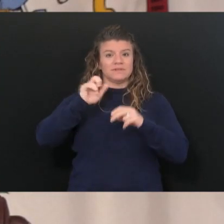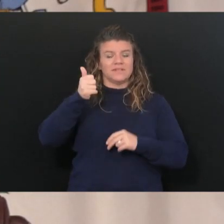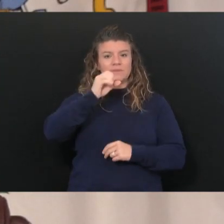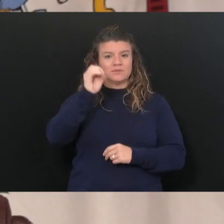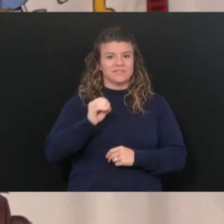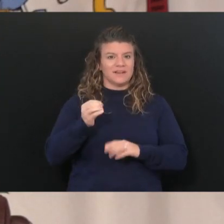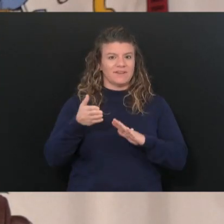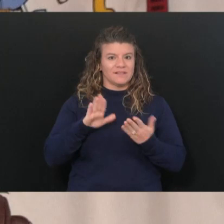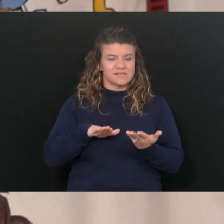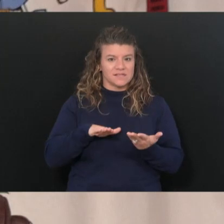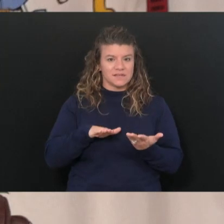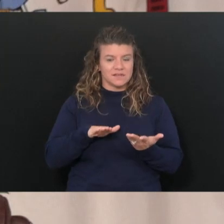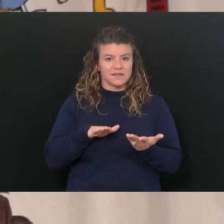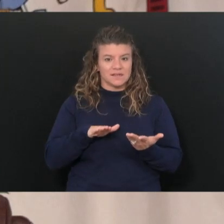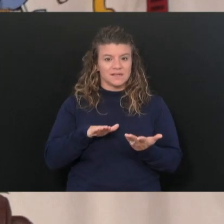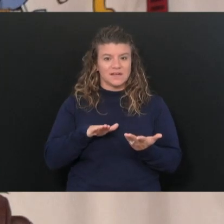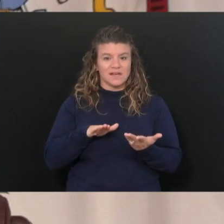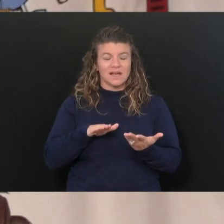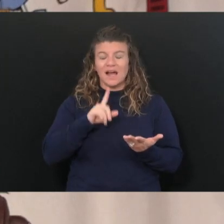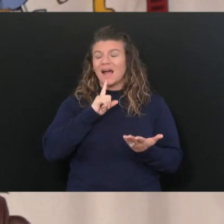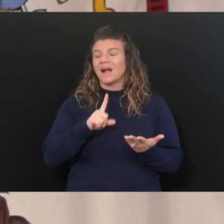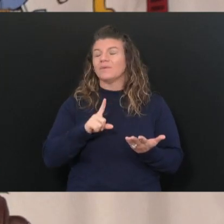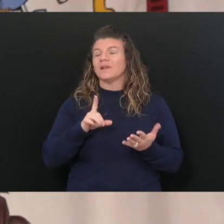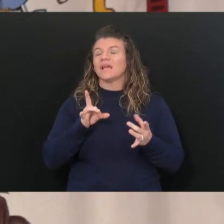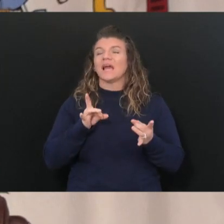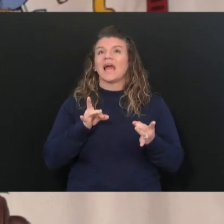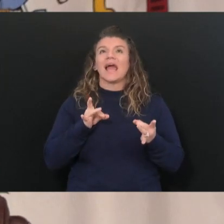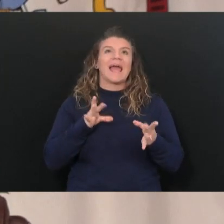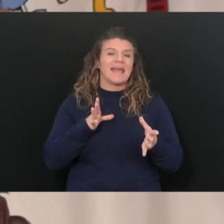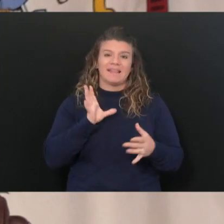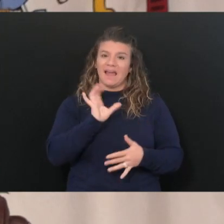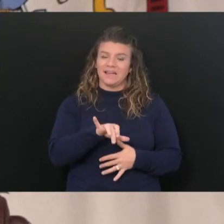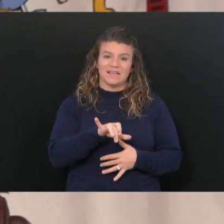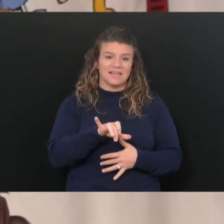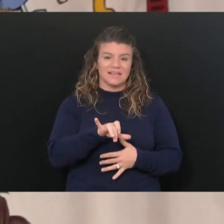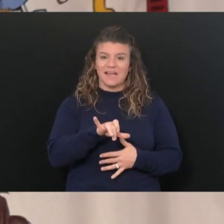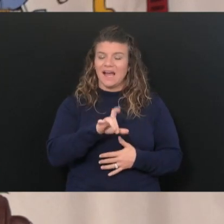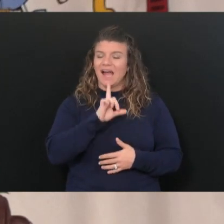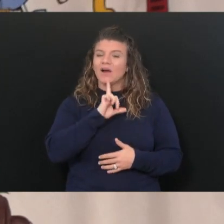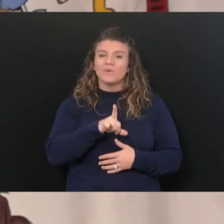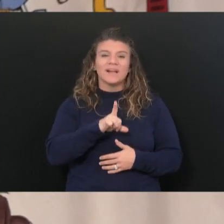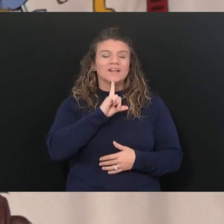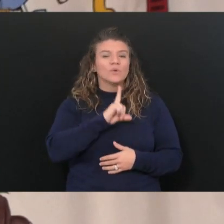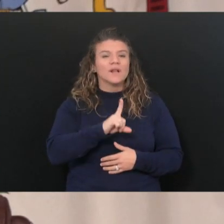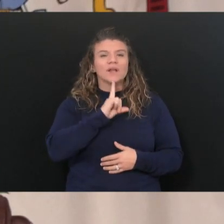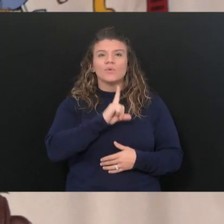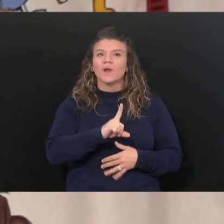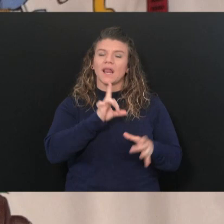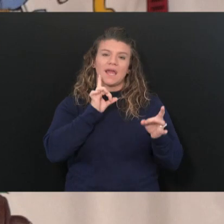and I just hate it, and I really, really hate it. And